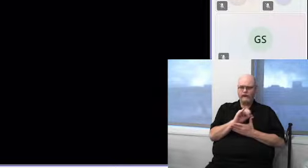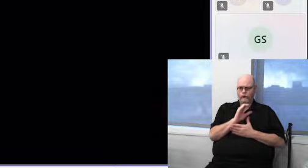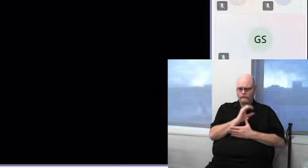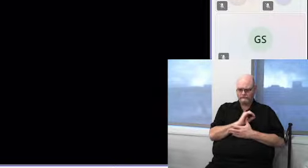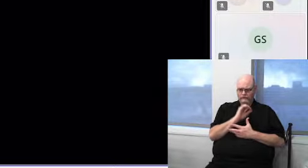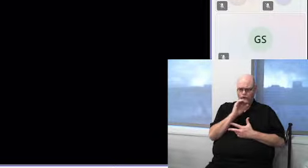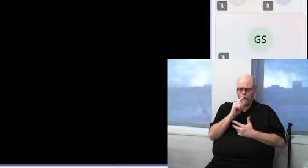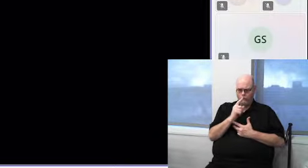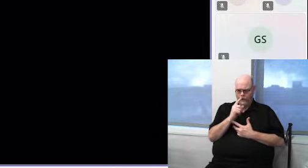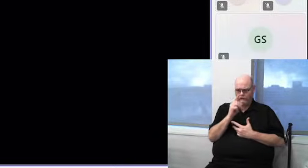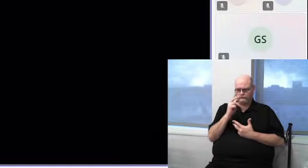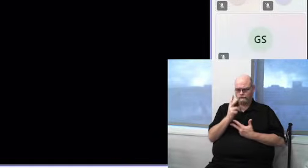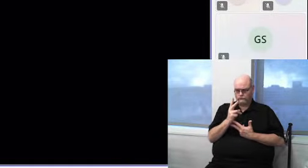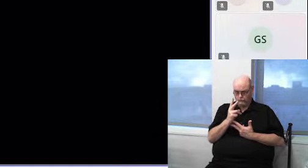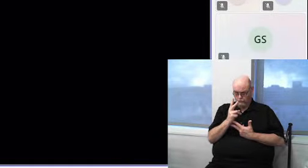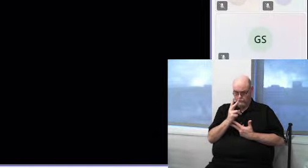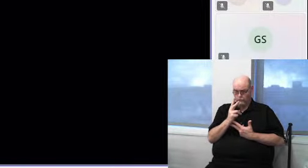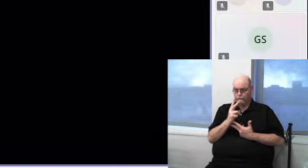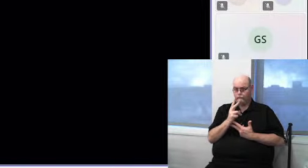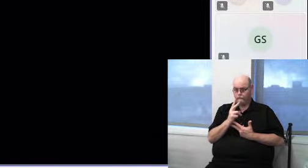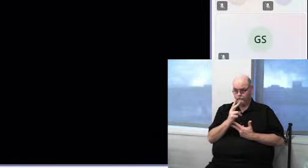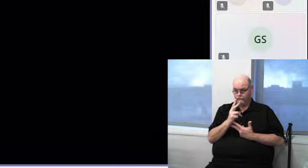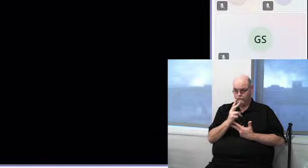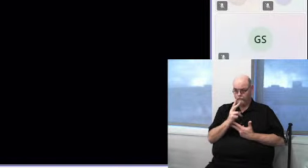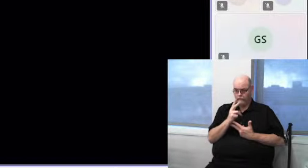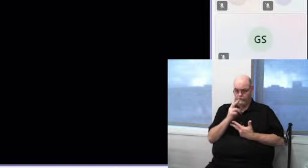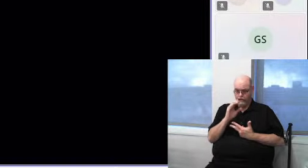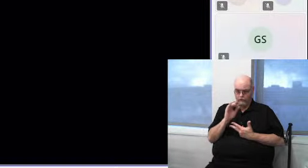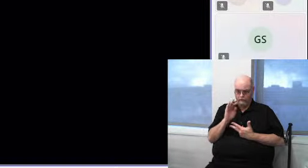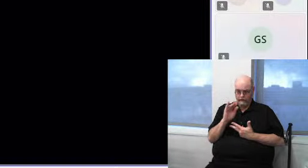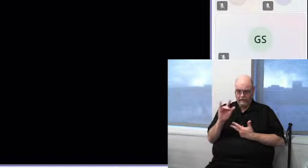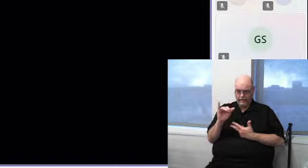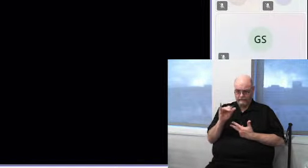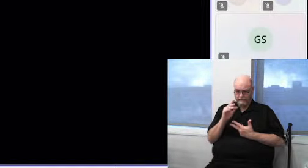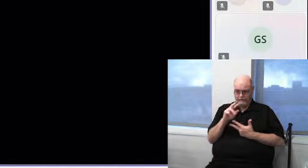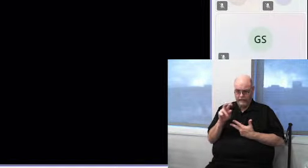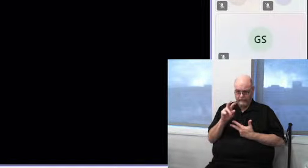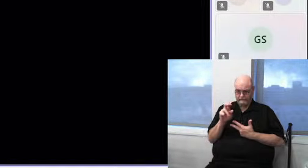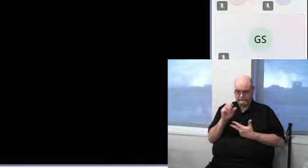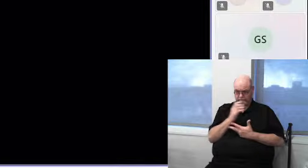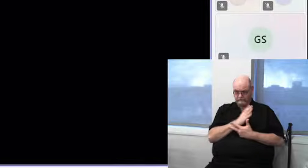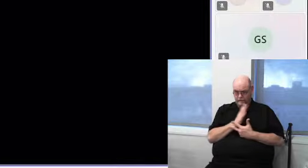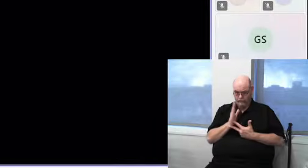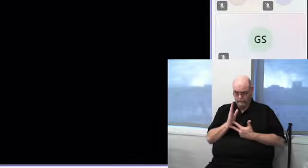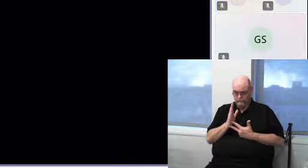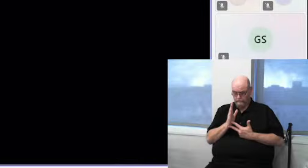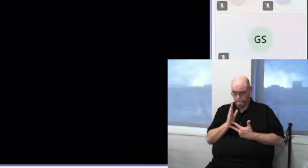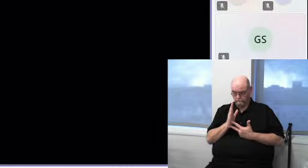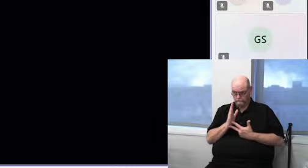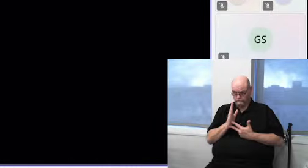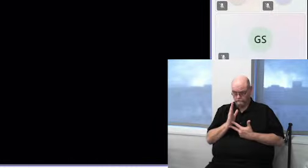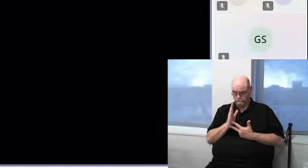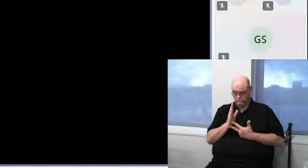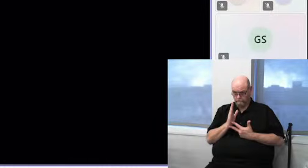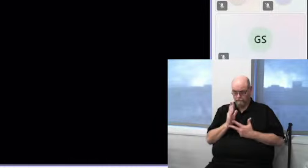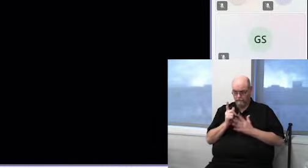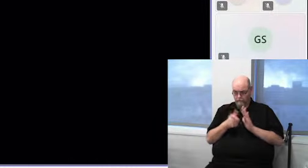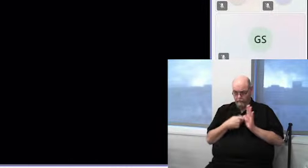When it requests ratepayer funds, includes projects that are scored 0, 1, and 2 on the criticality analysis scale.